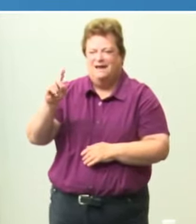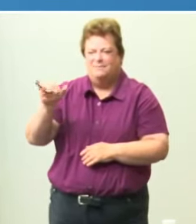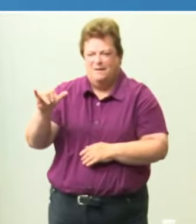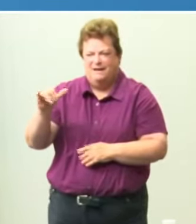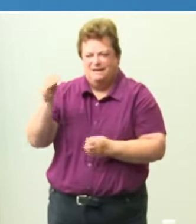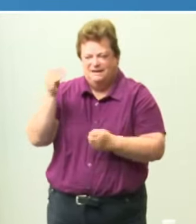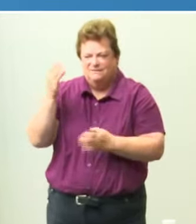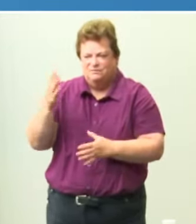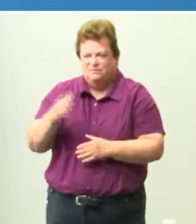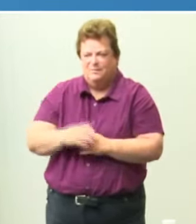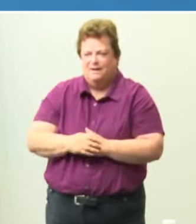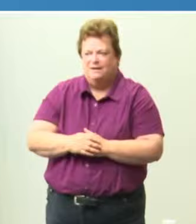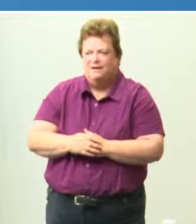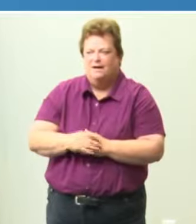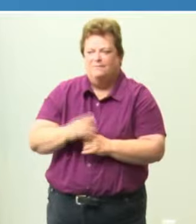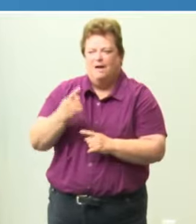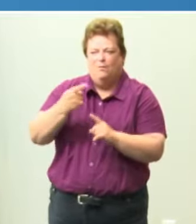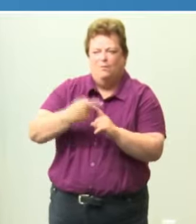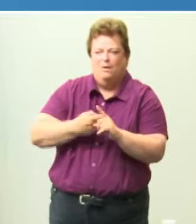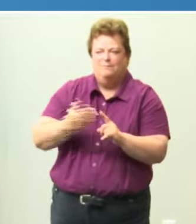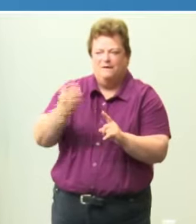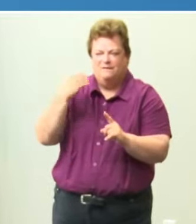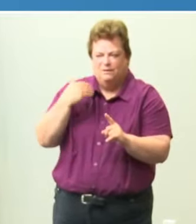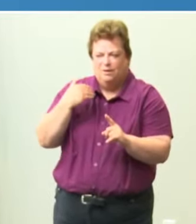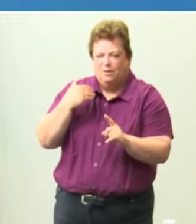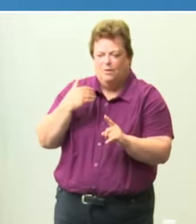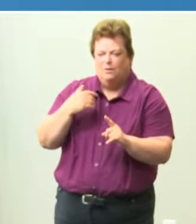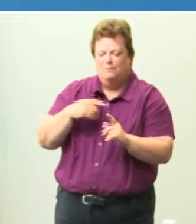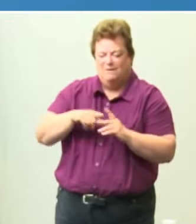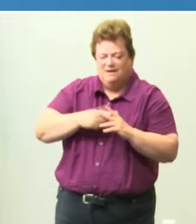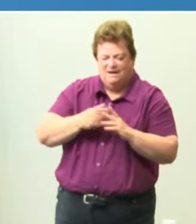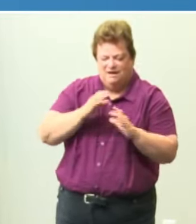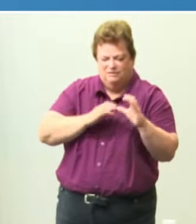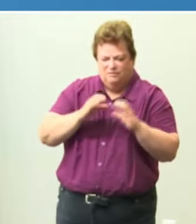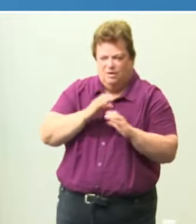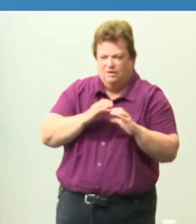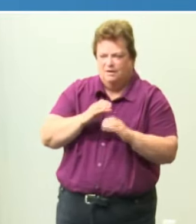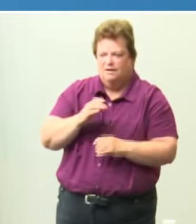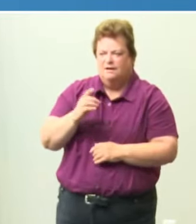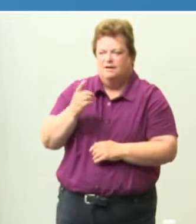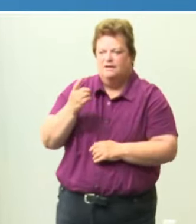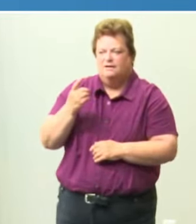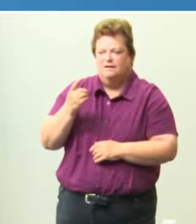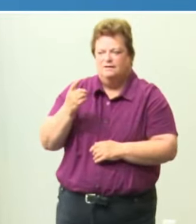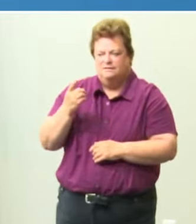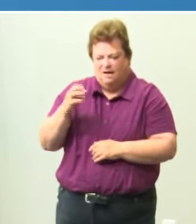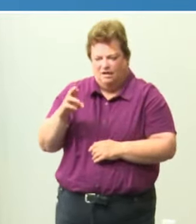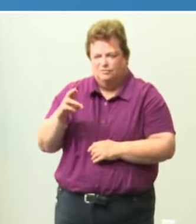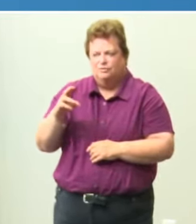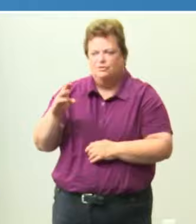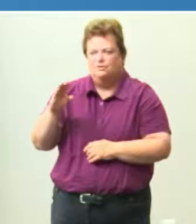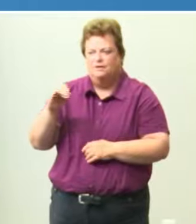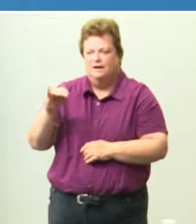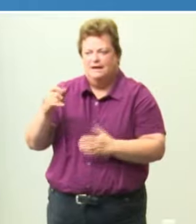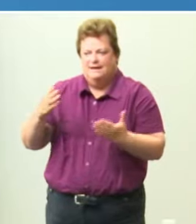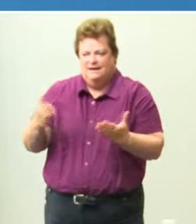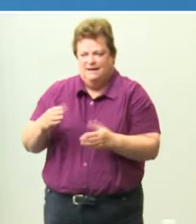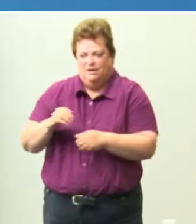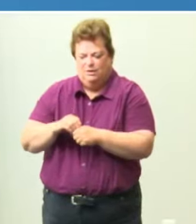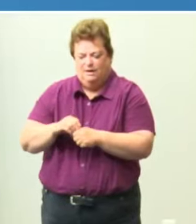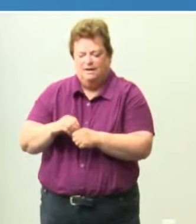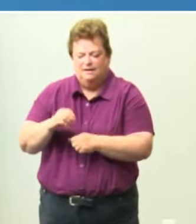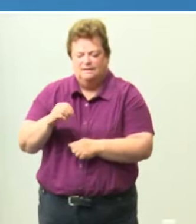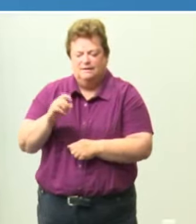so about a month or so ago, kind of at the beginning of the surge, Dr. Diana Patera, primary care internal medicine physician here in Lincoln,